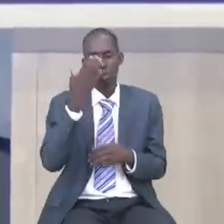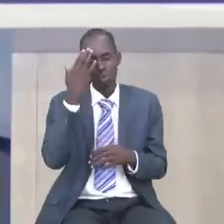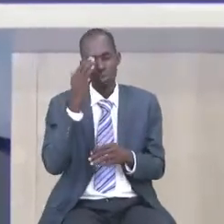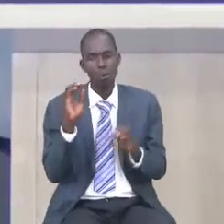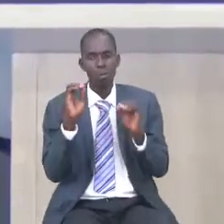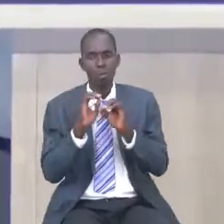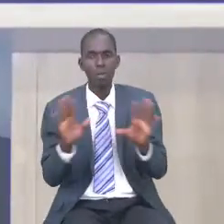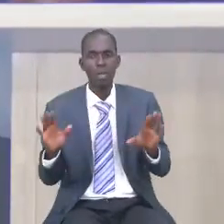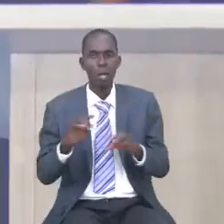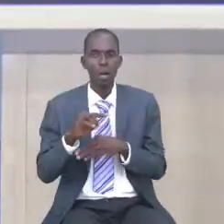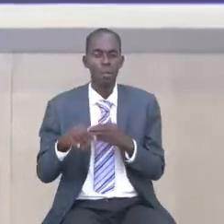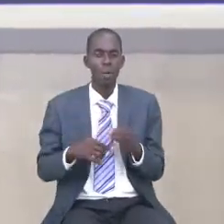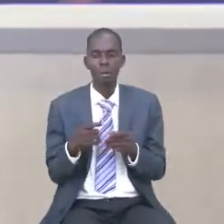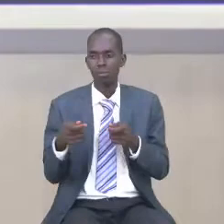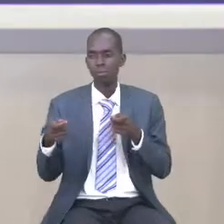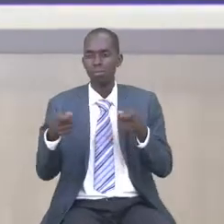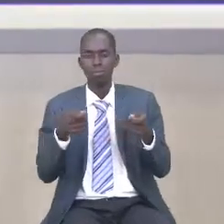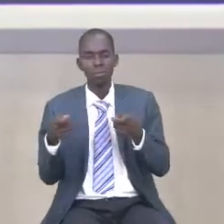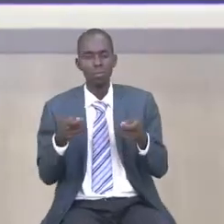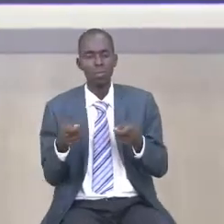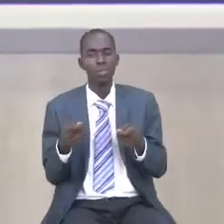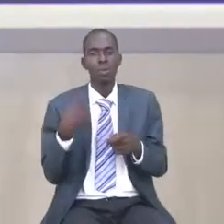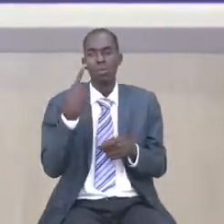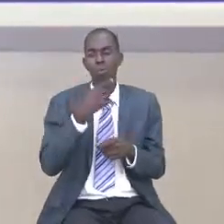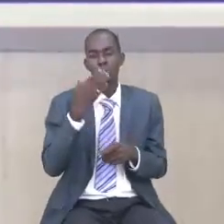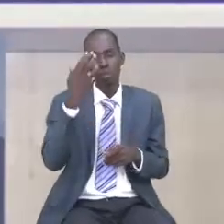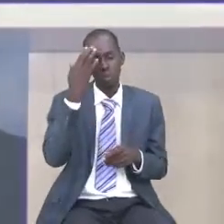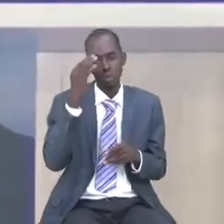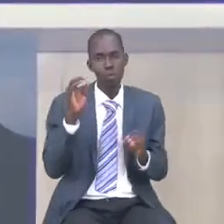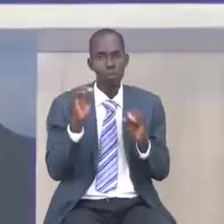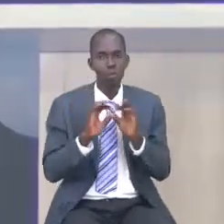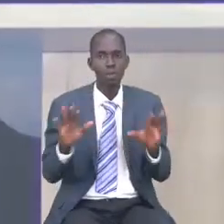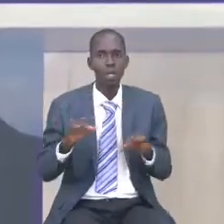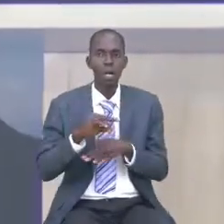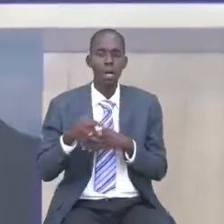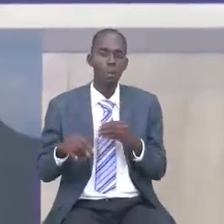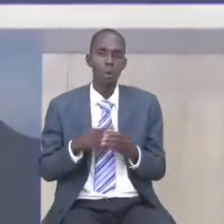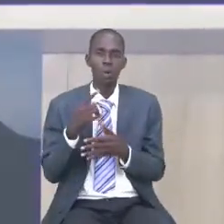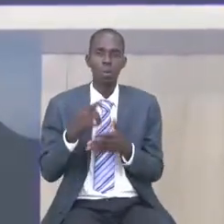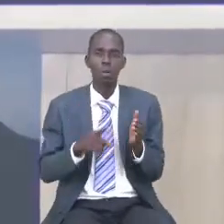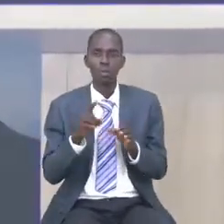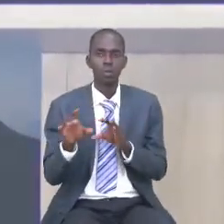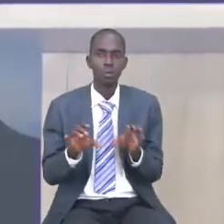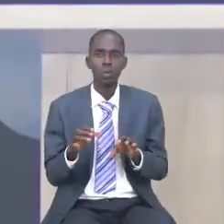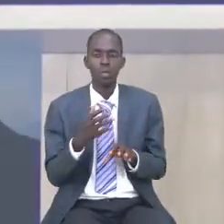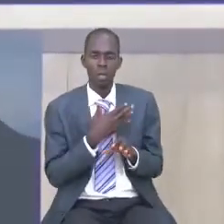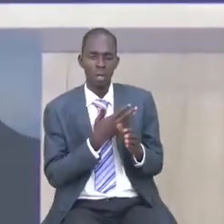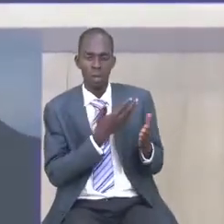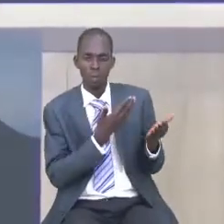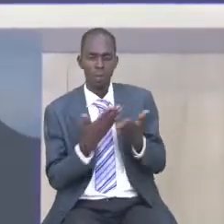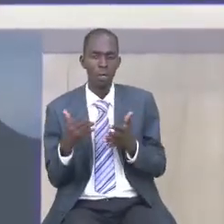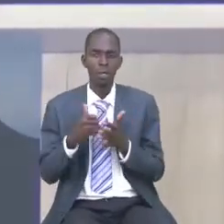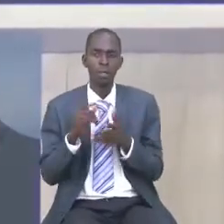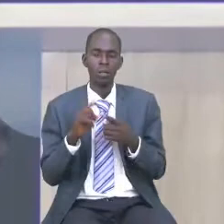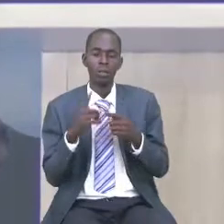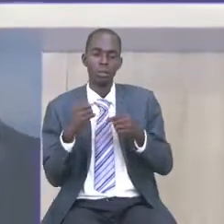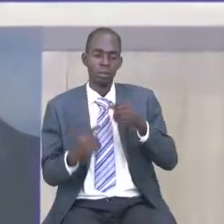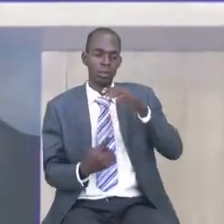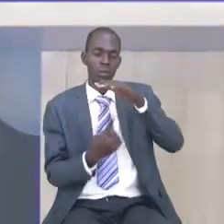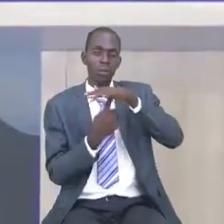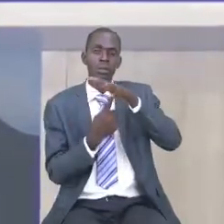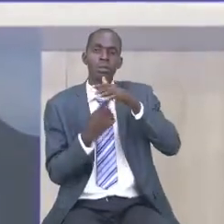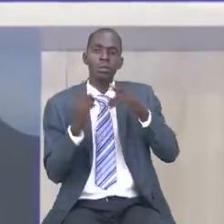about administration, who knows nothing about what you do, and then bring him to the top to lead